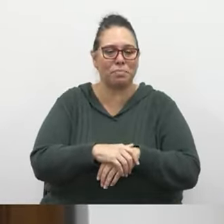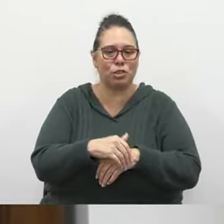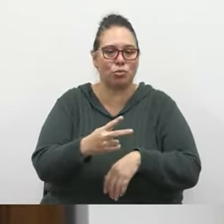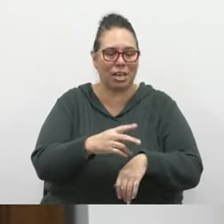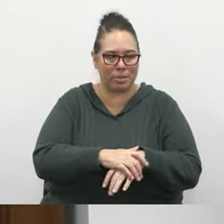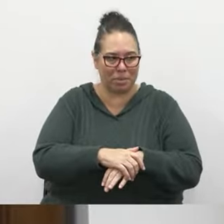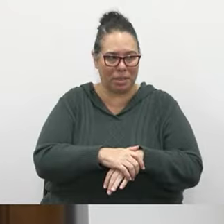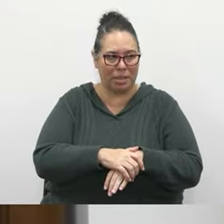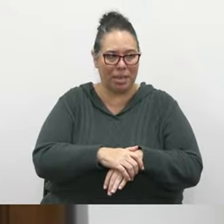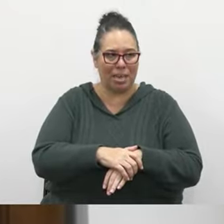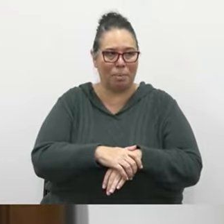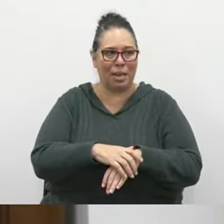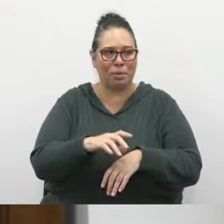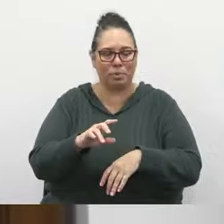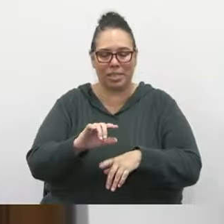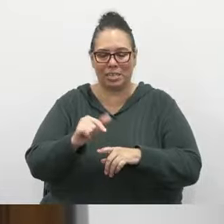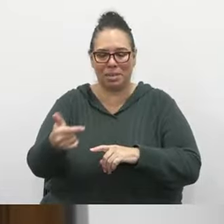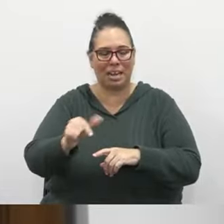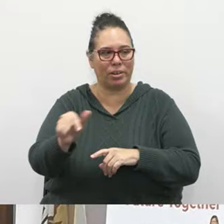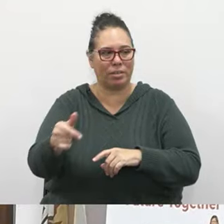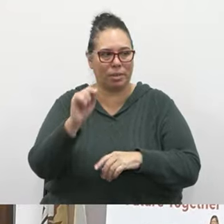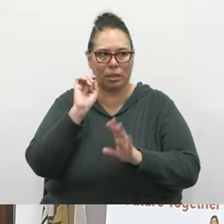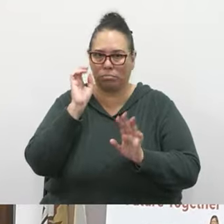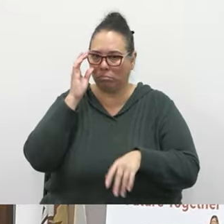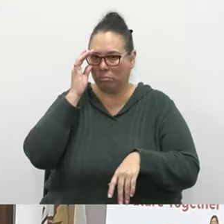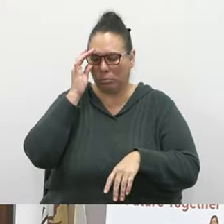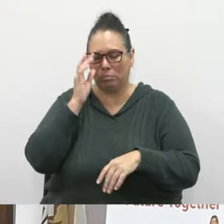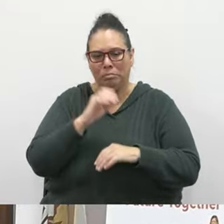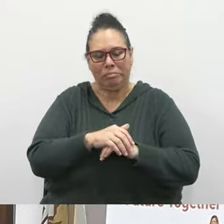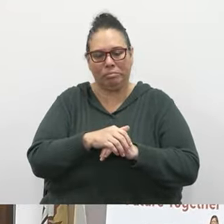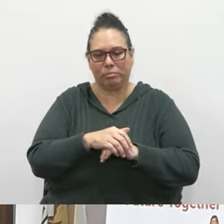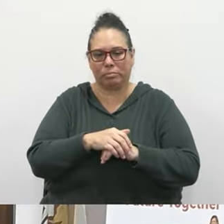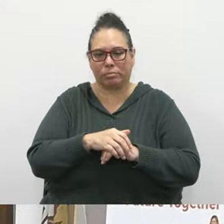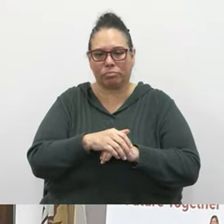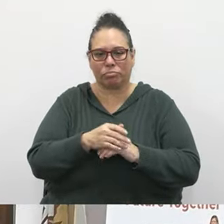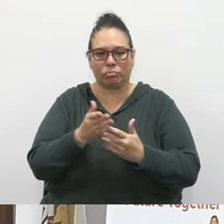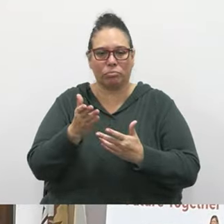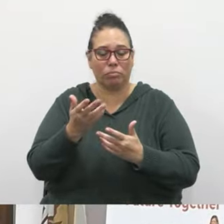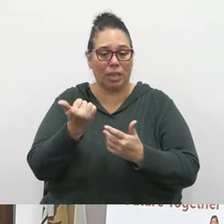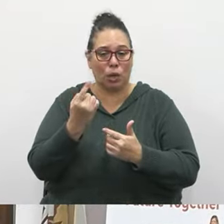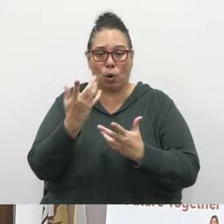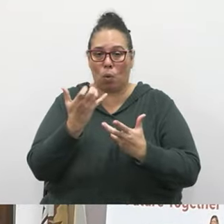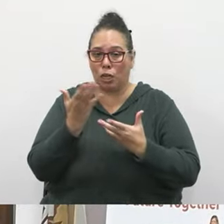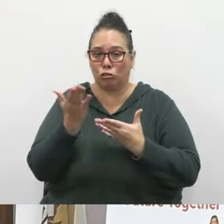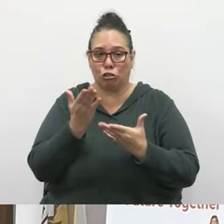satisfied with the list here? Is there anybody who would like to serve in another position?